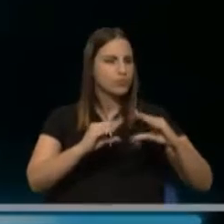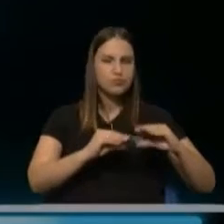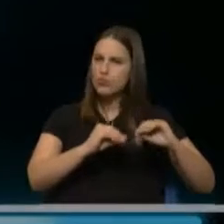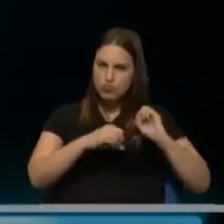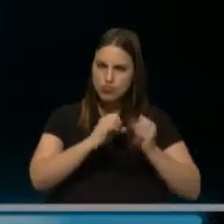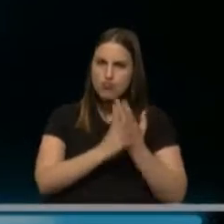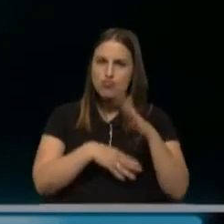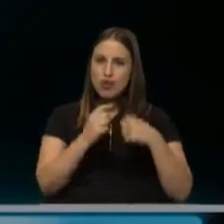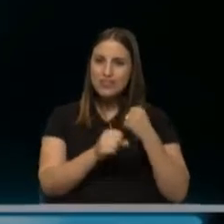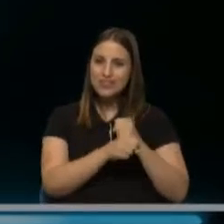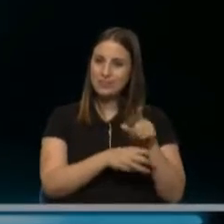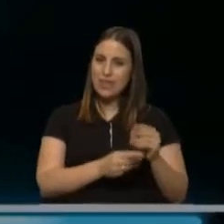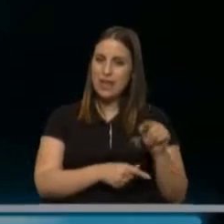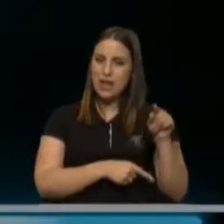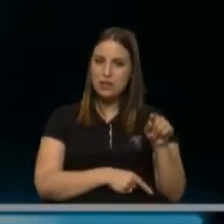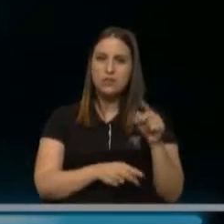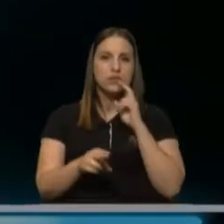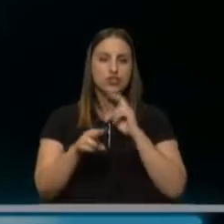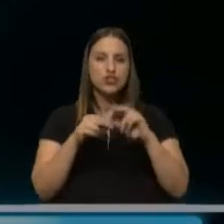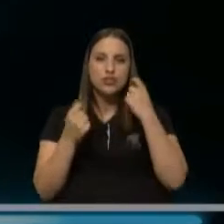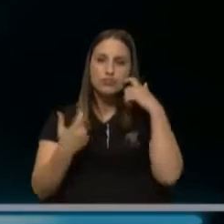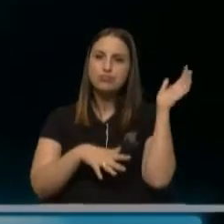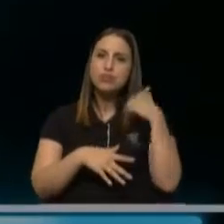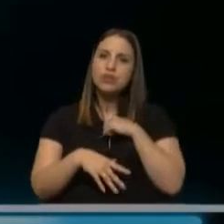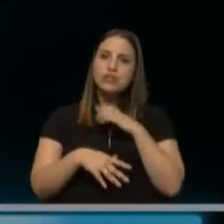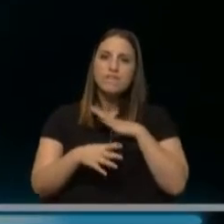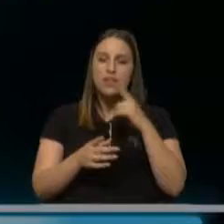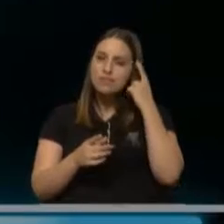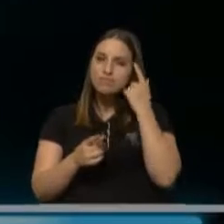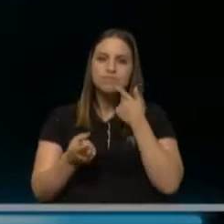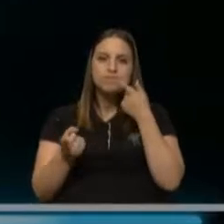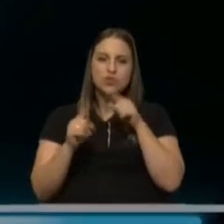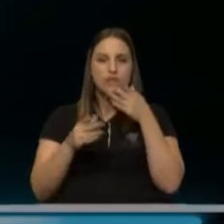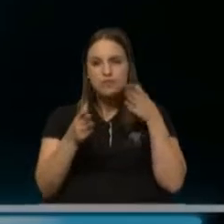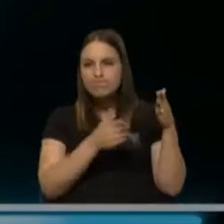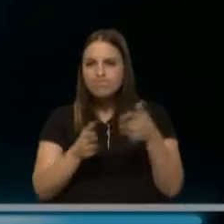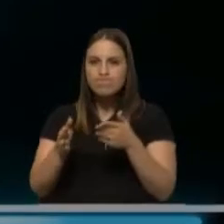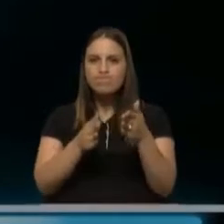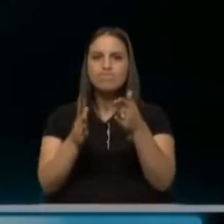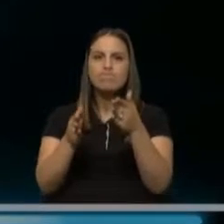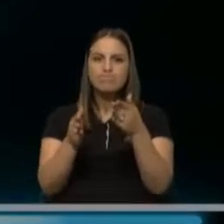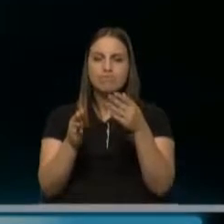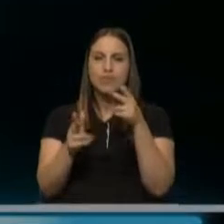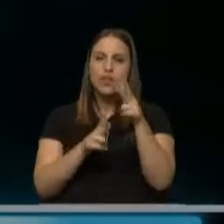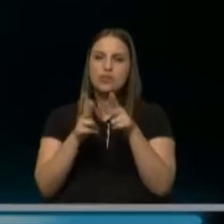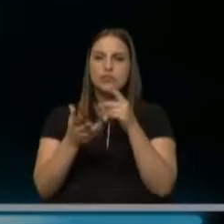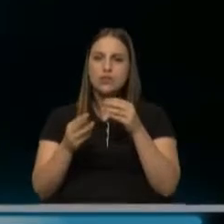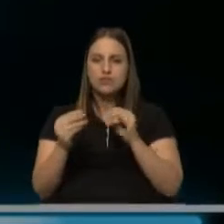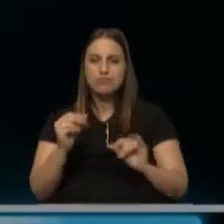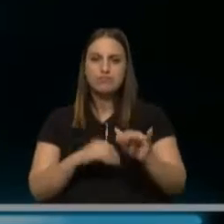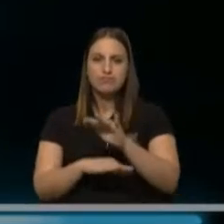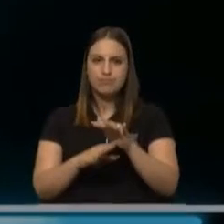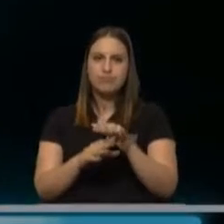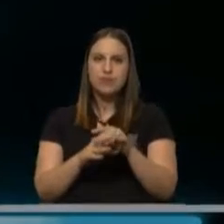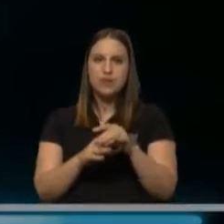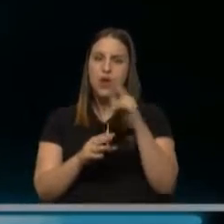side, to reach this goal, first we need to redefine the solar PV industry. To be